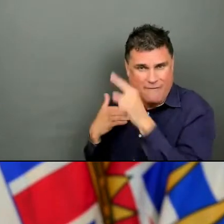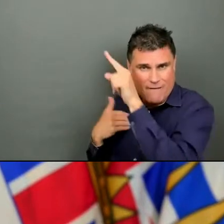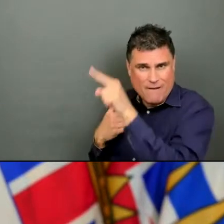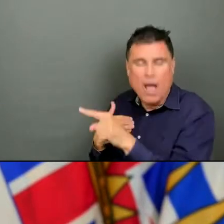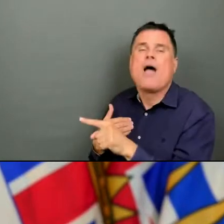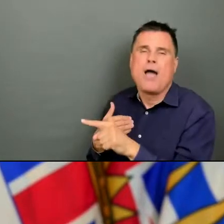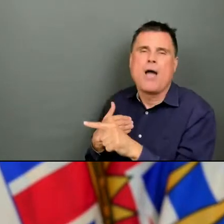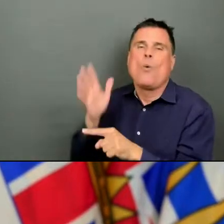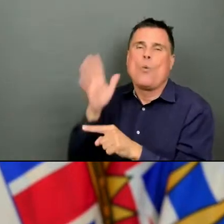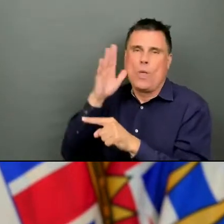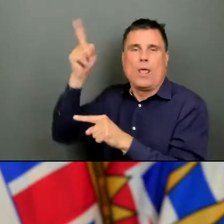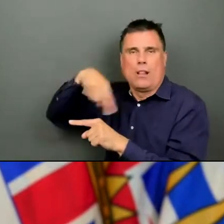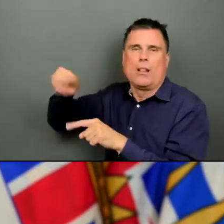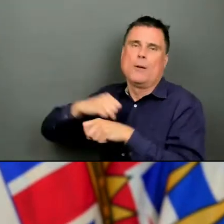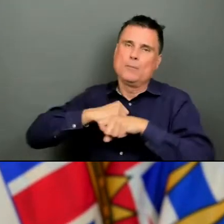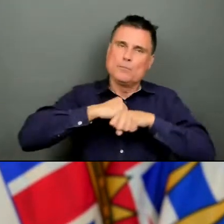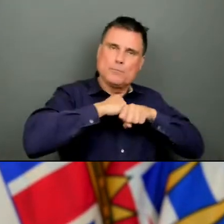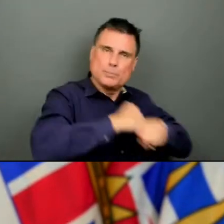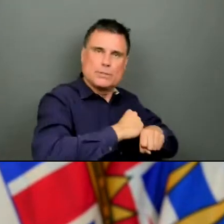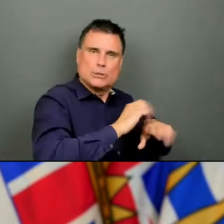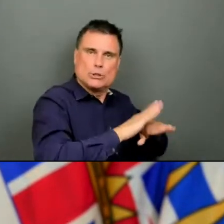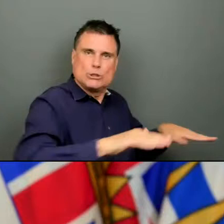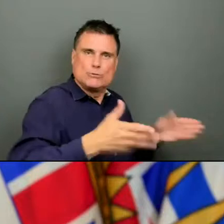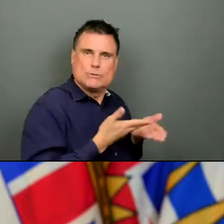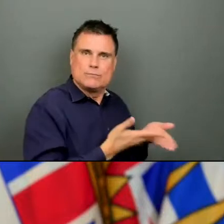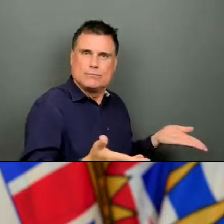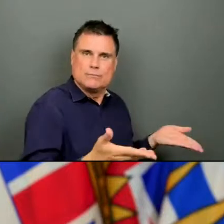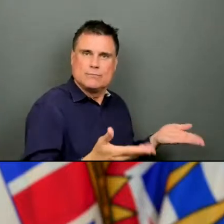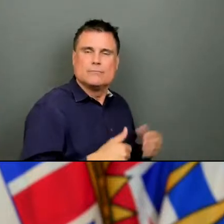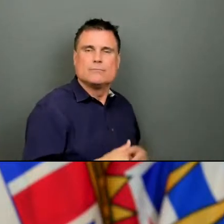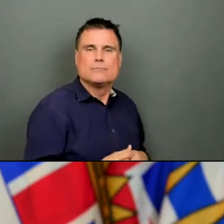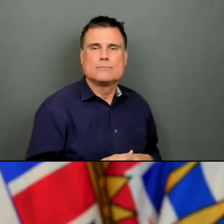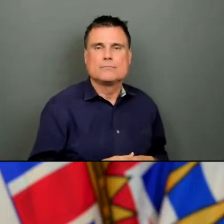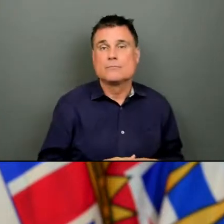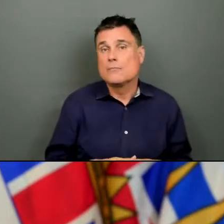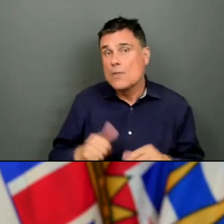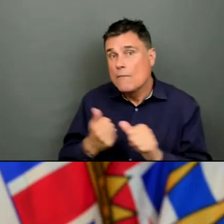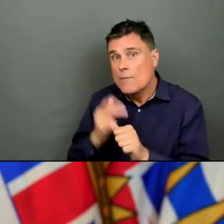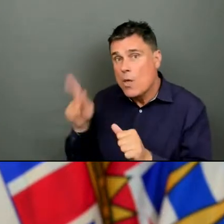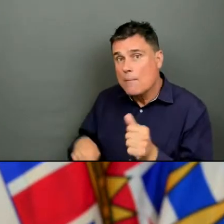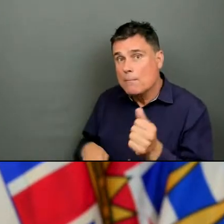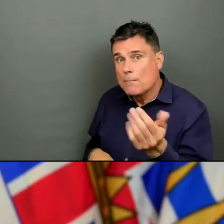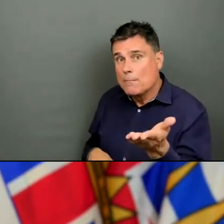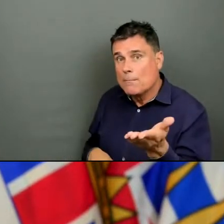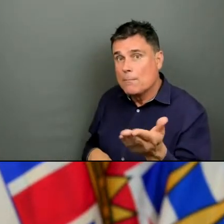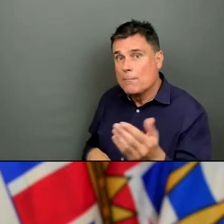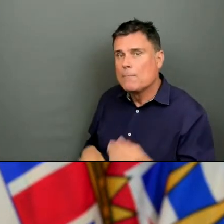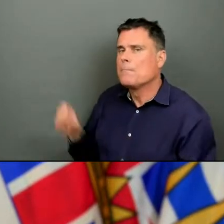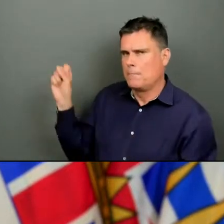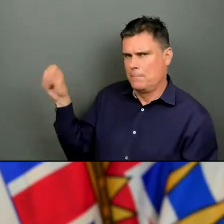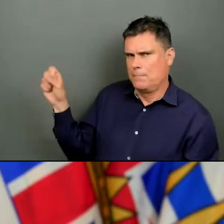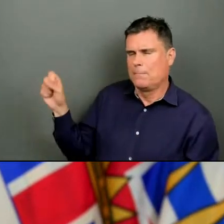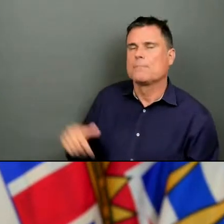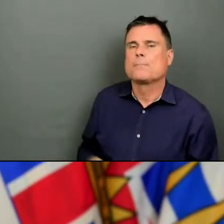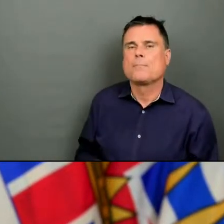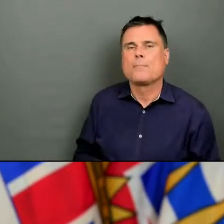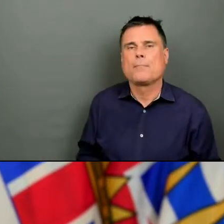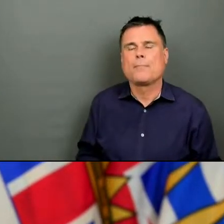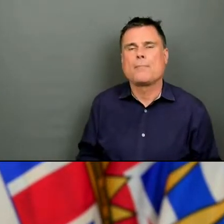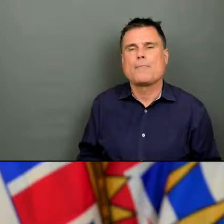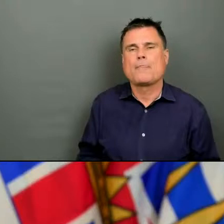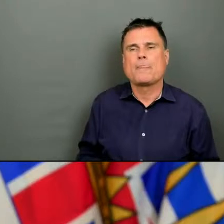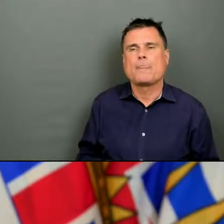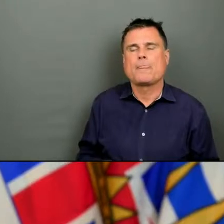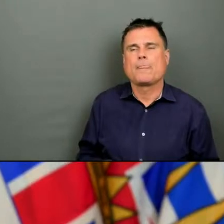becomes available later in the year. Marcella, do you have a follow-up? I do. I was hoping to ask more